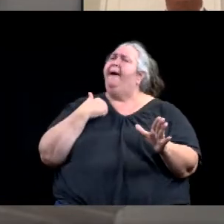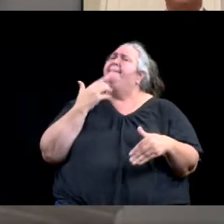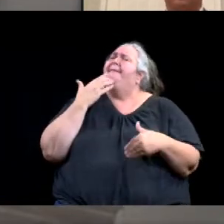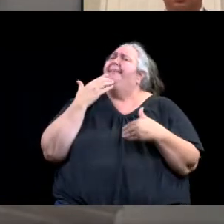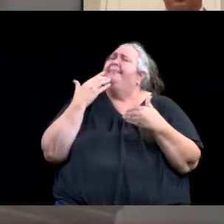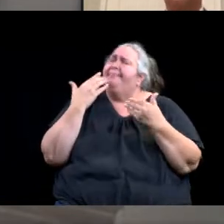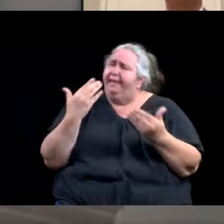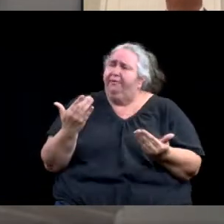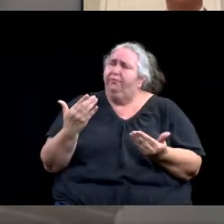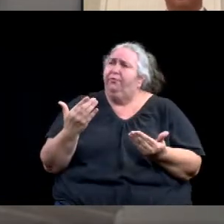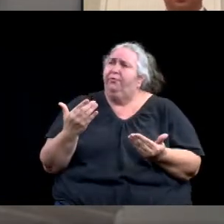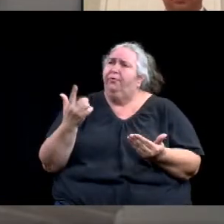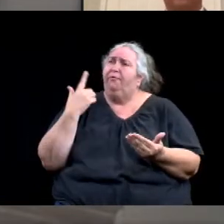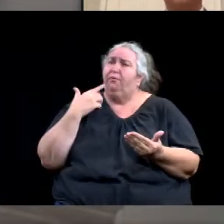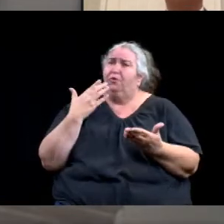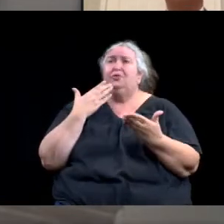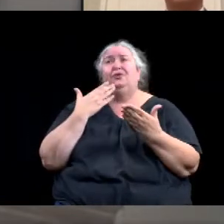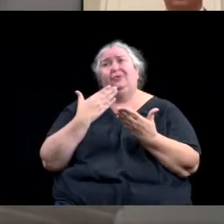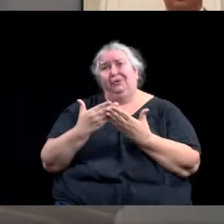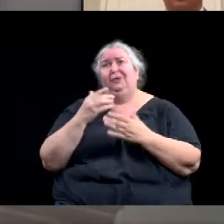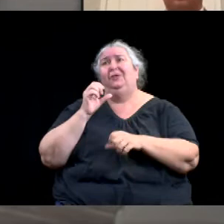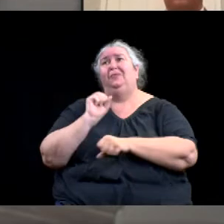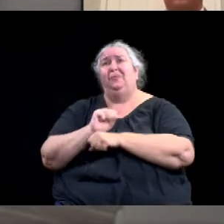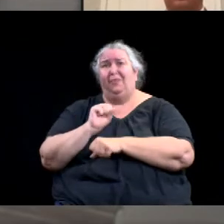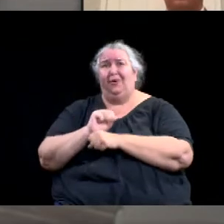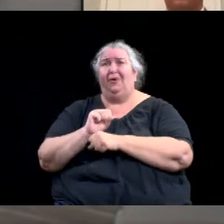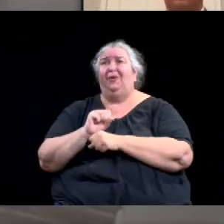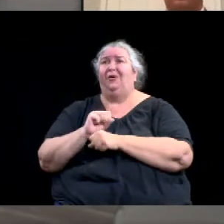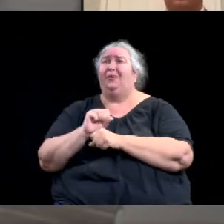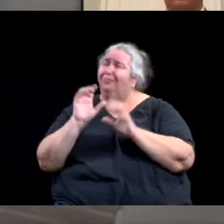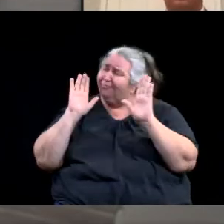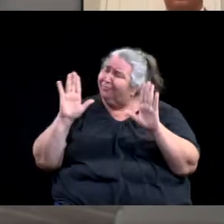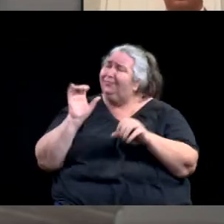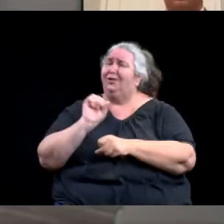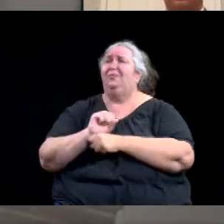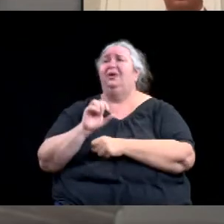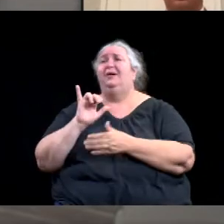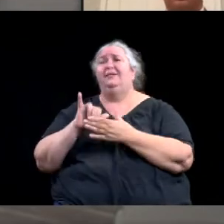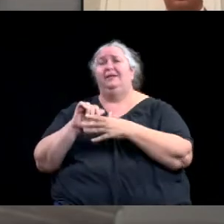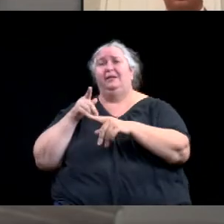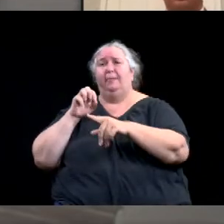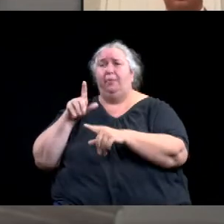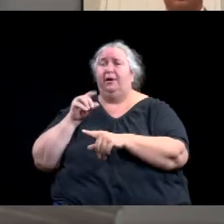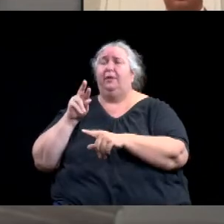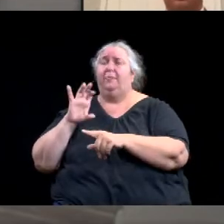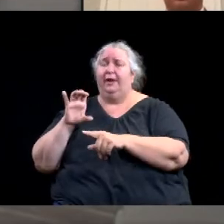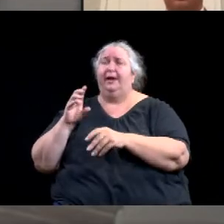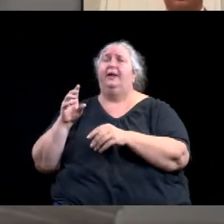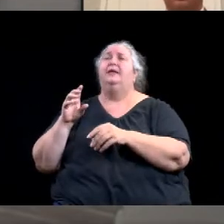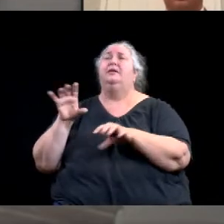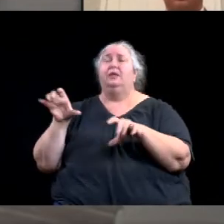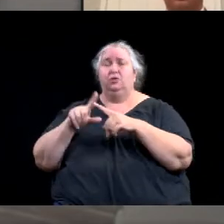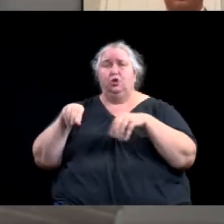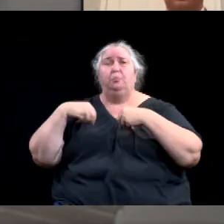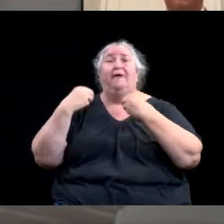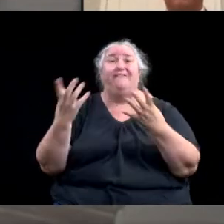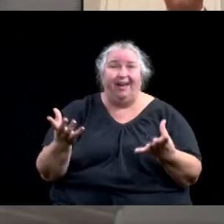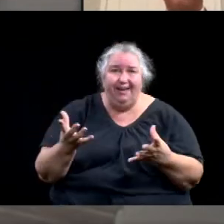the programming that it does, after school programs and our summer camps. So thanks for that, Jonathan. And we're thankful